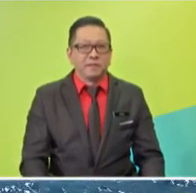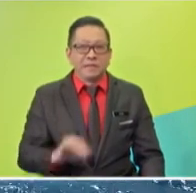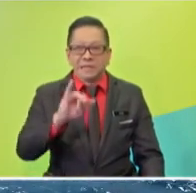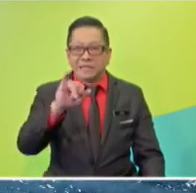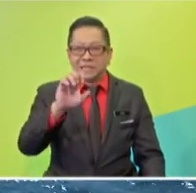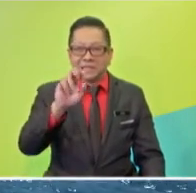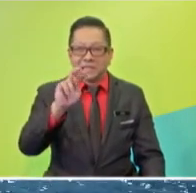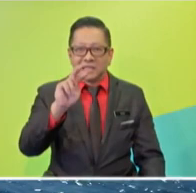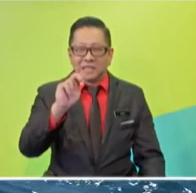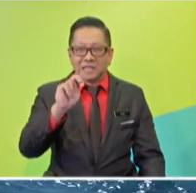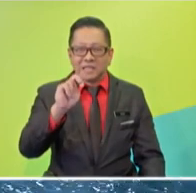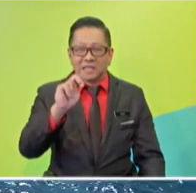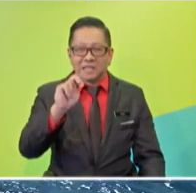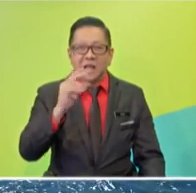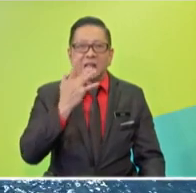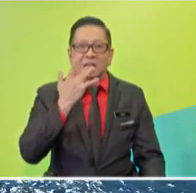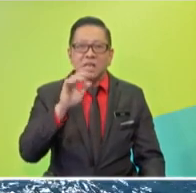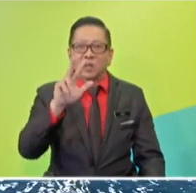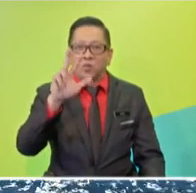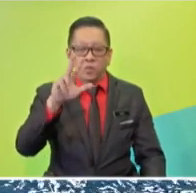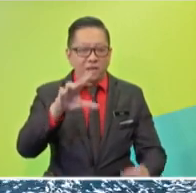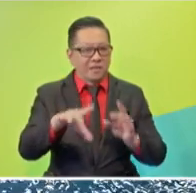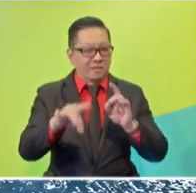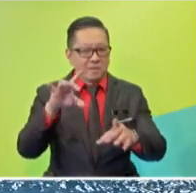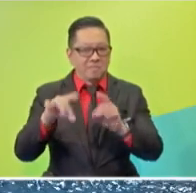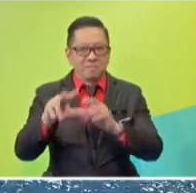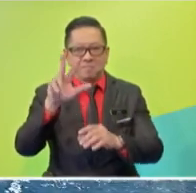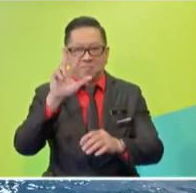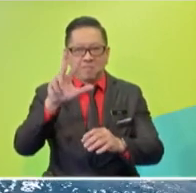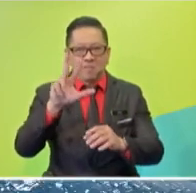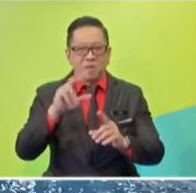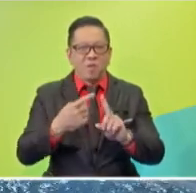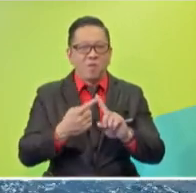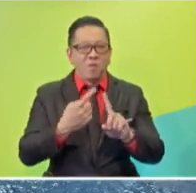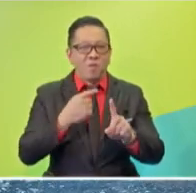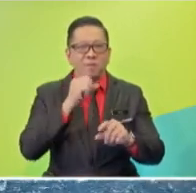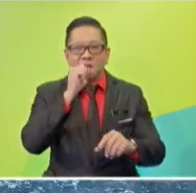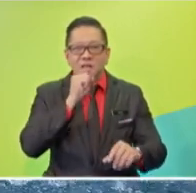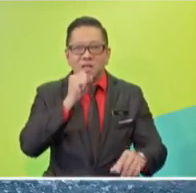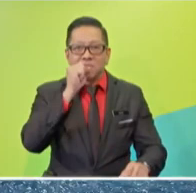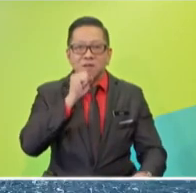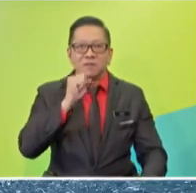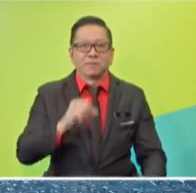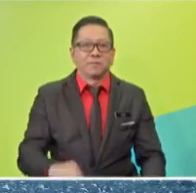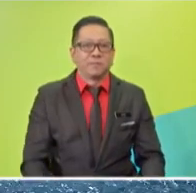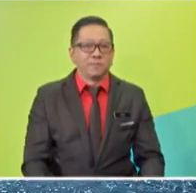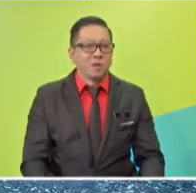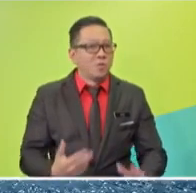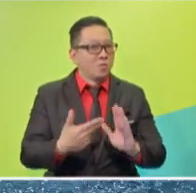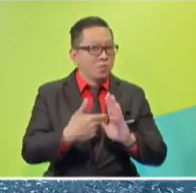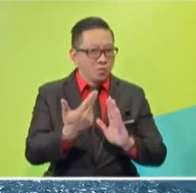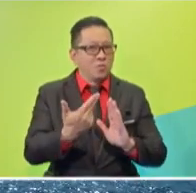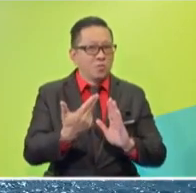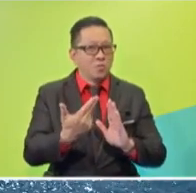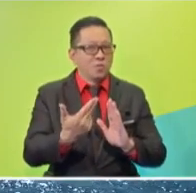Jean will taste 3 samples of each flavor. All right. True. From each flavor. True. Okay. Okay,